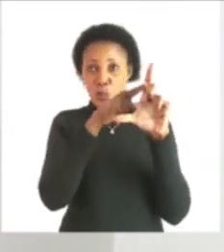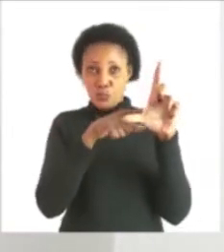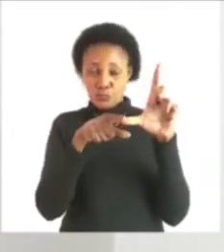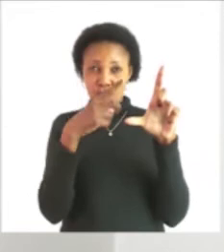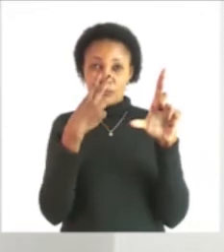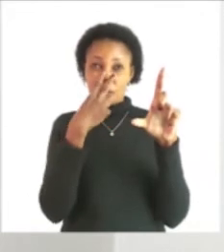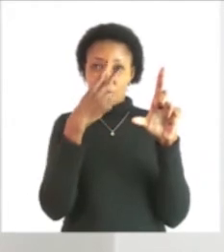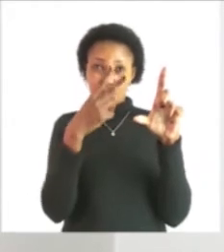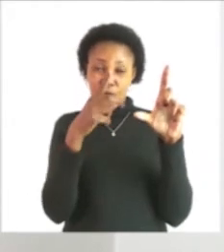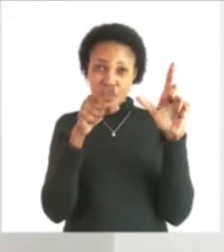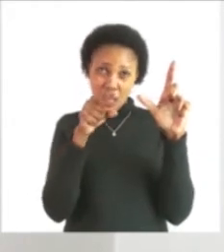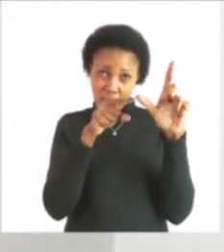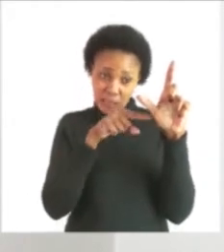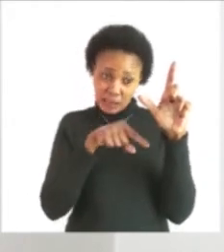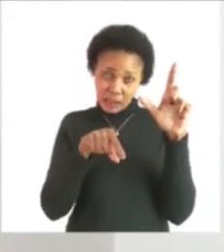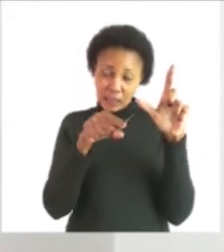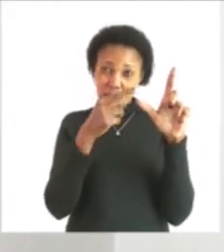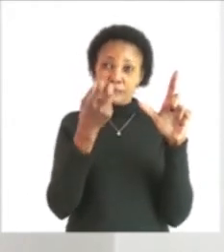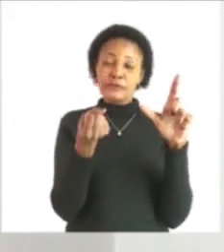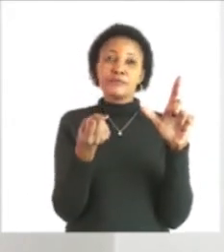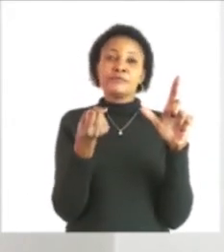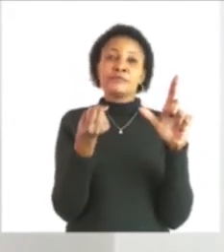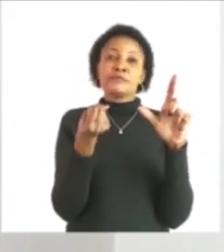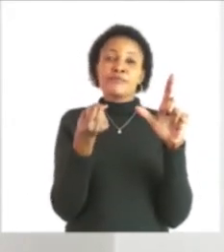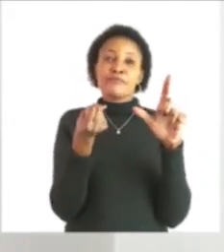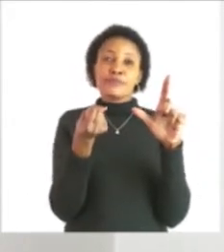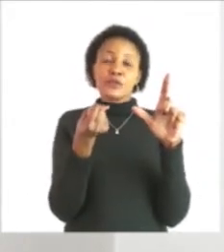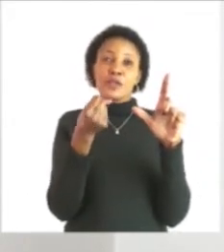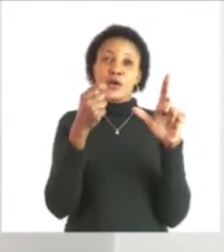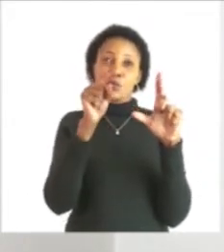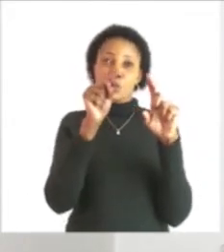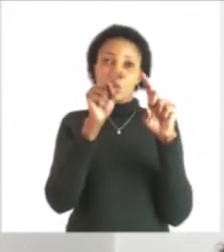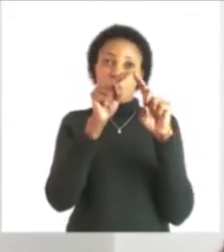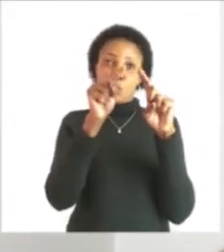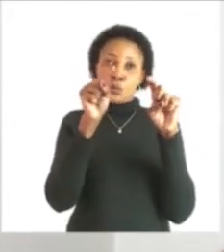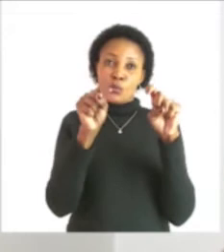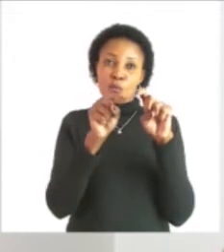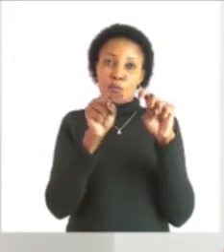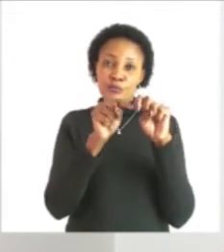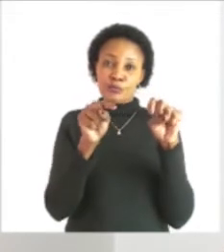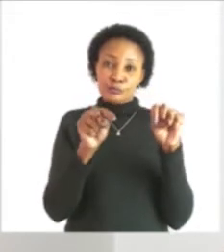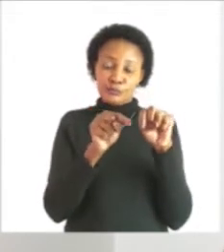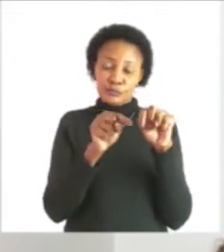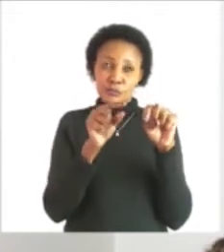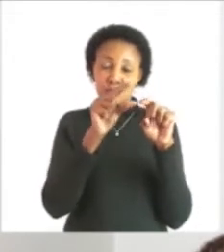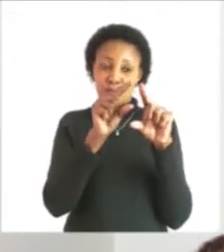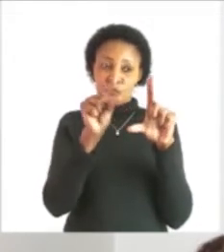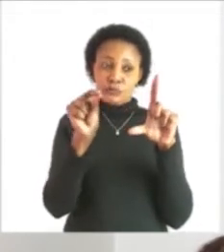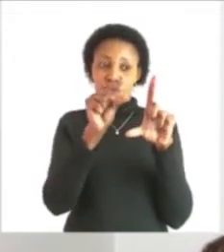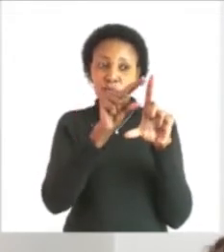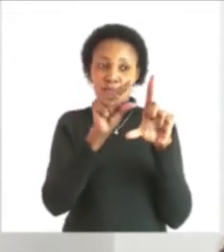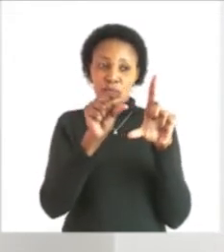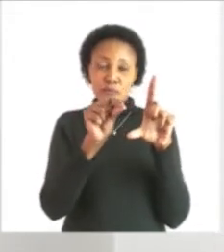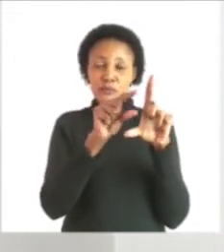find the shape. It's a circle. You count the blocks now, because we have counted the circles here and